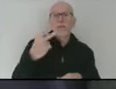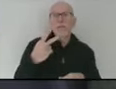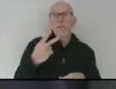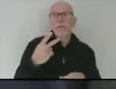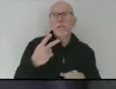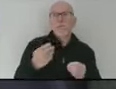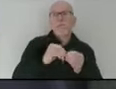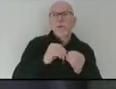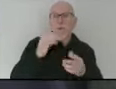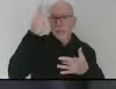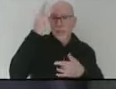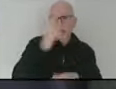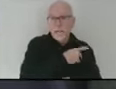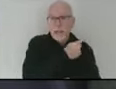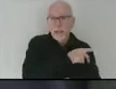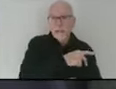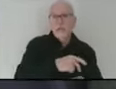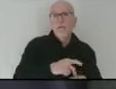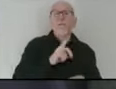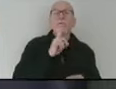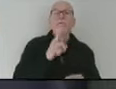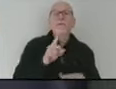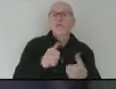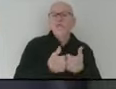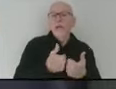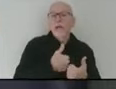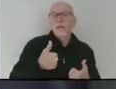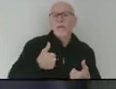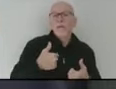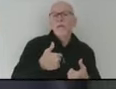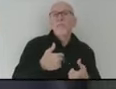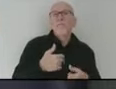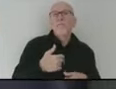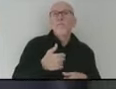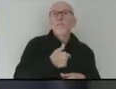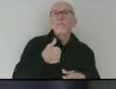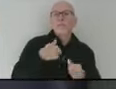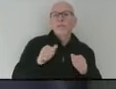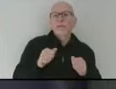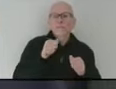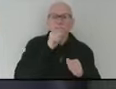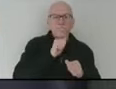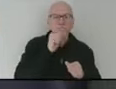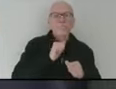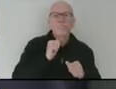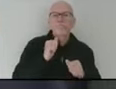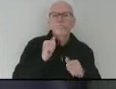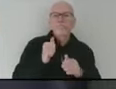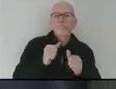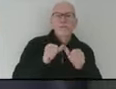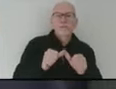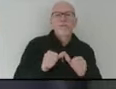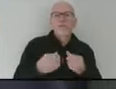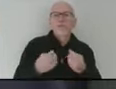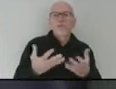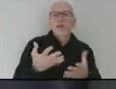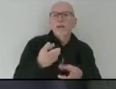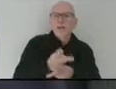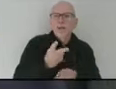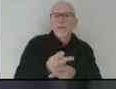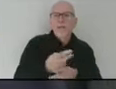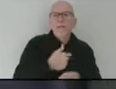sicker patients here, it's really challenging us to be able to withstand and continue to provide the care that we